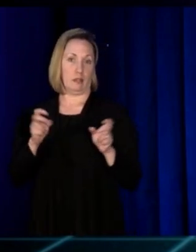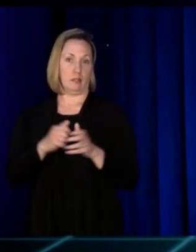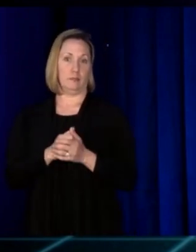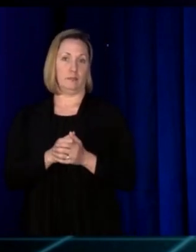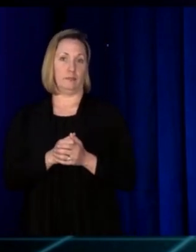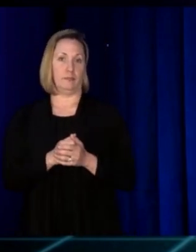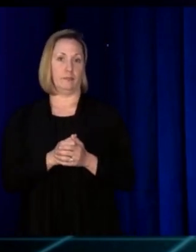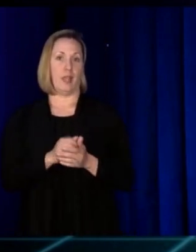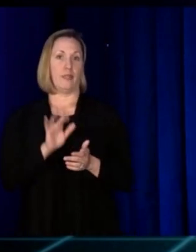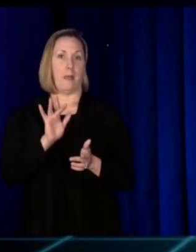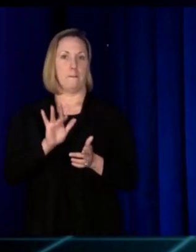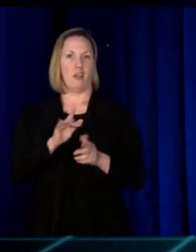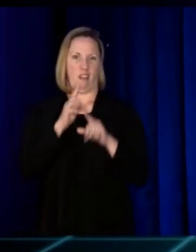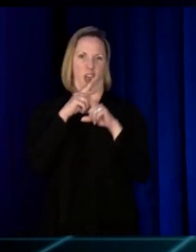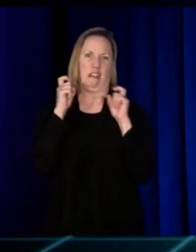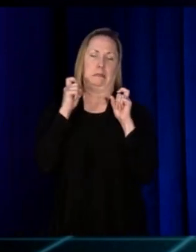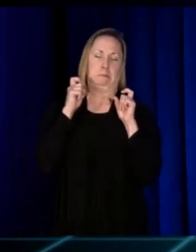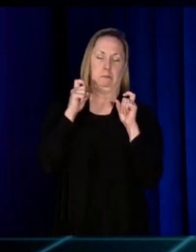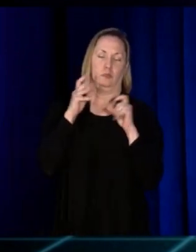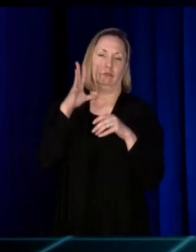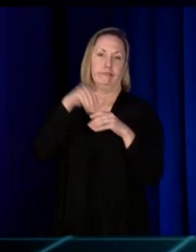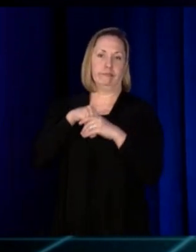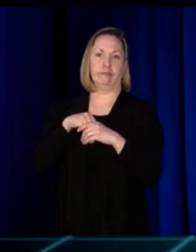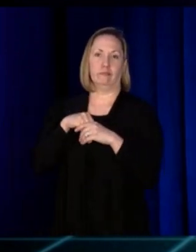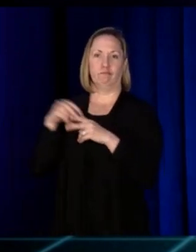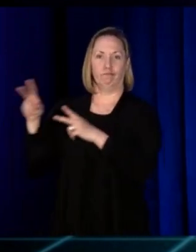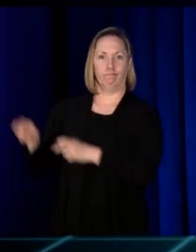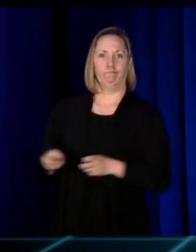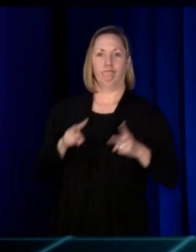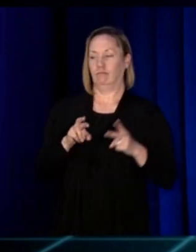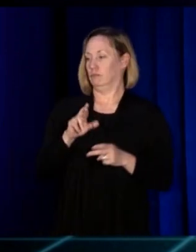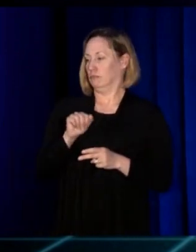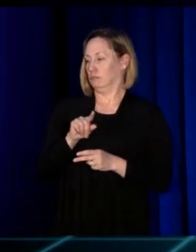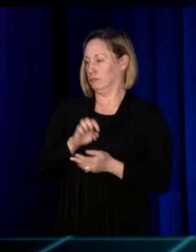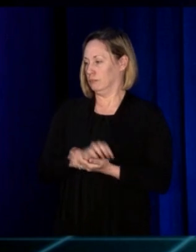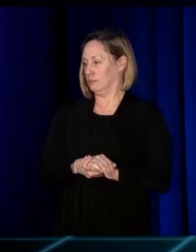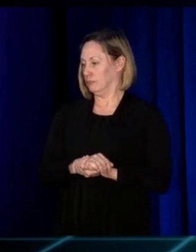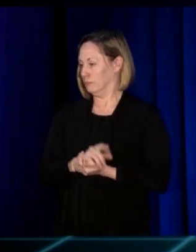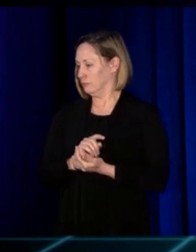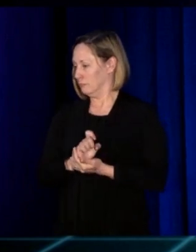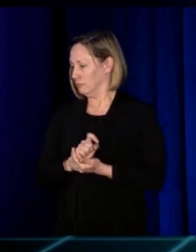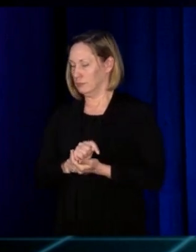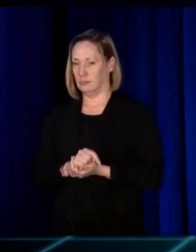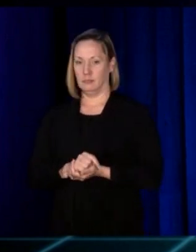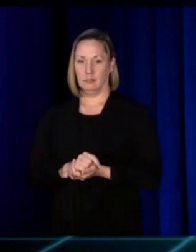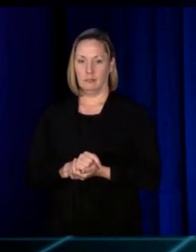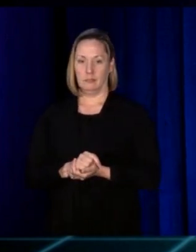And this button is pretty ugly. Let's bring in the button from Radix Themes. Looks a little bit better.